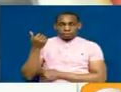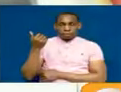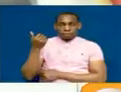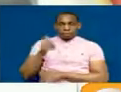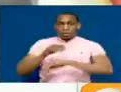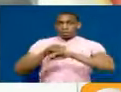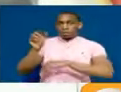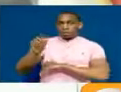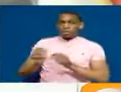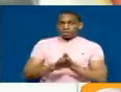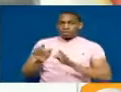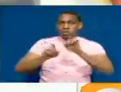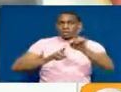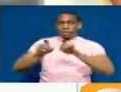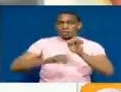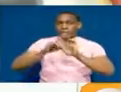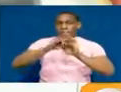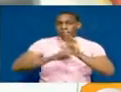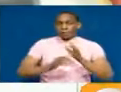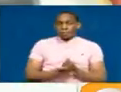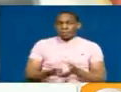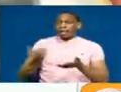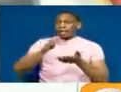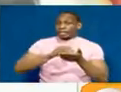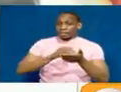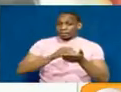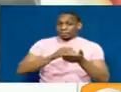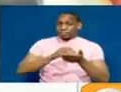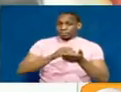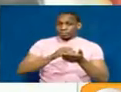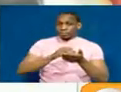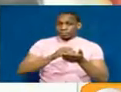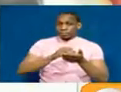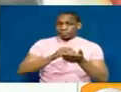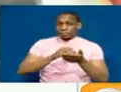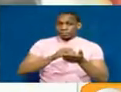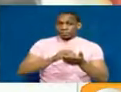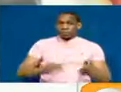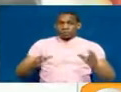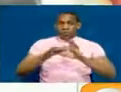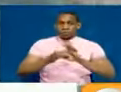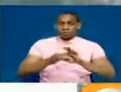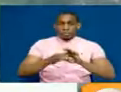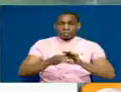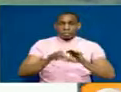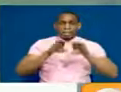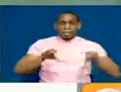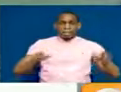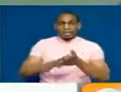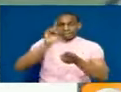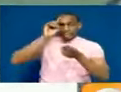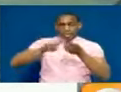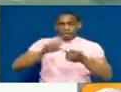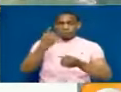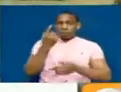regional tourist package, and again, by doing joint promotions. One of the goals